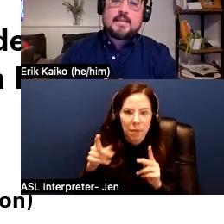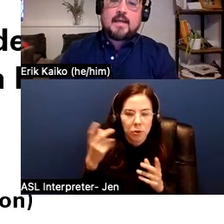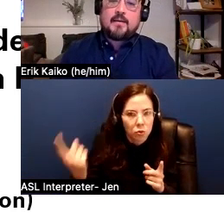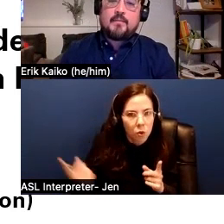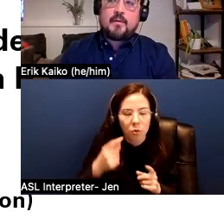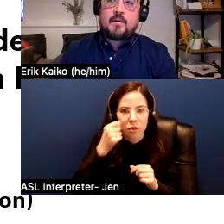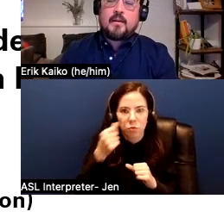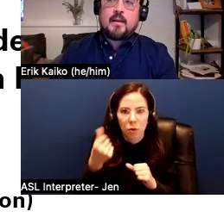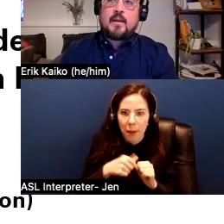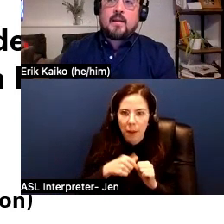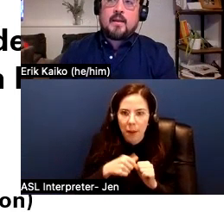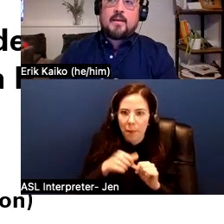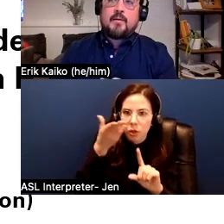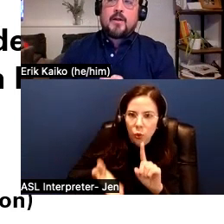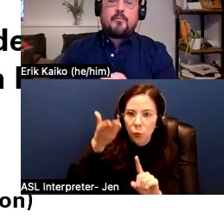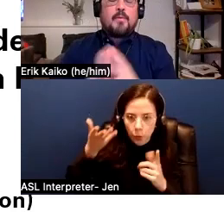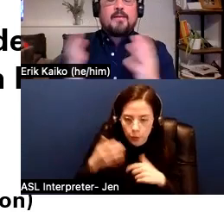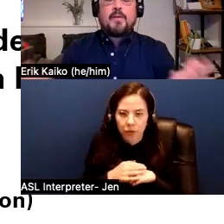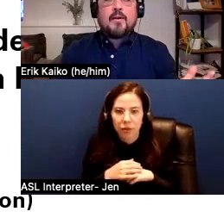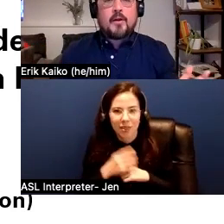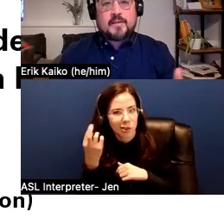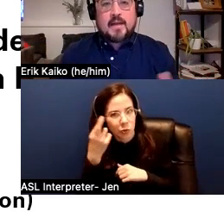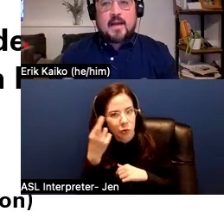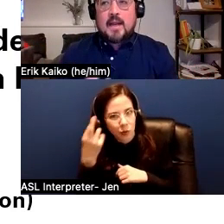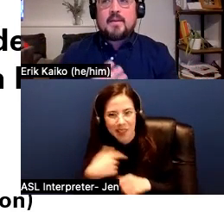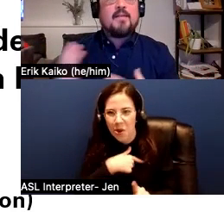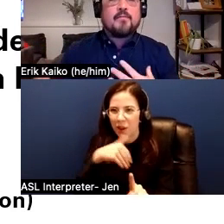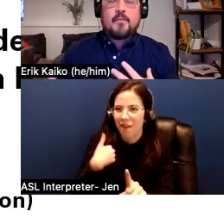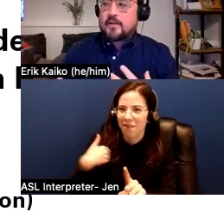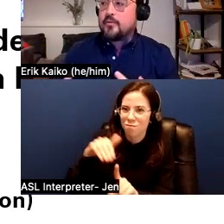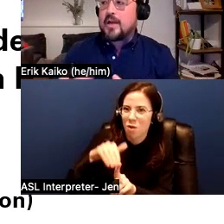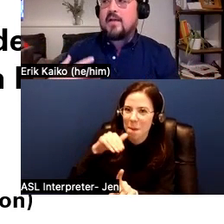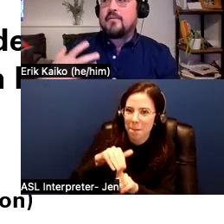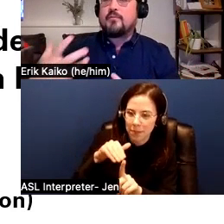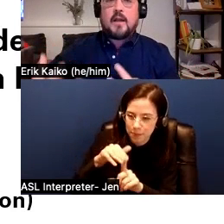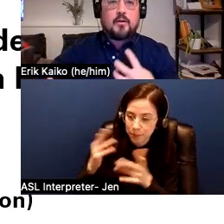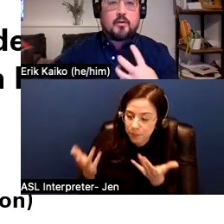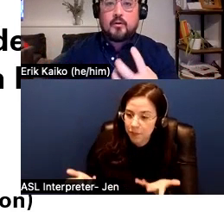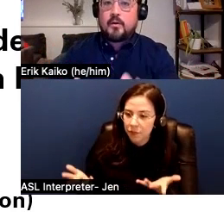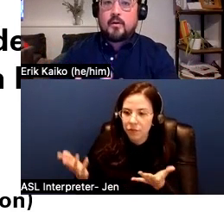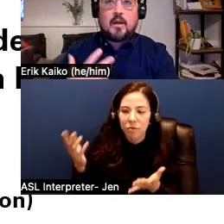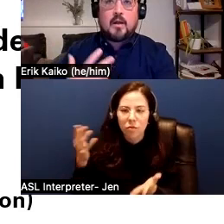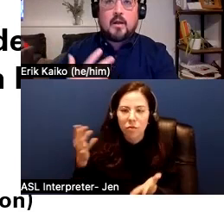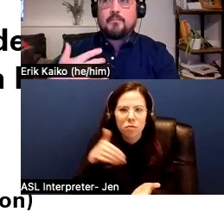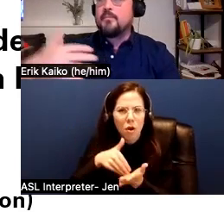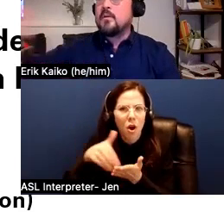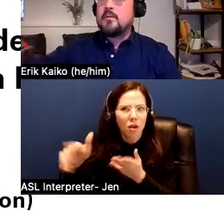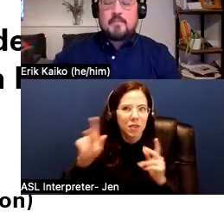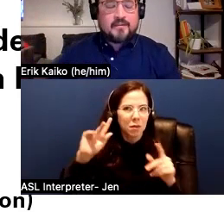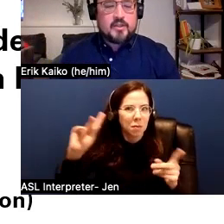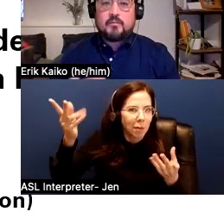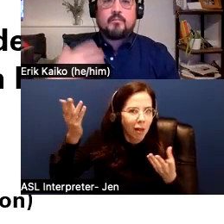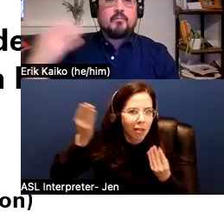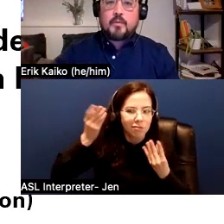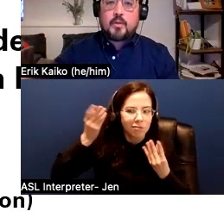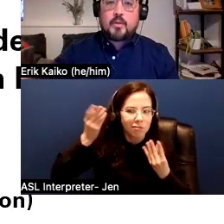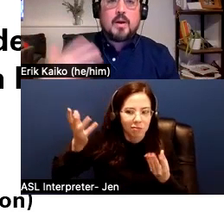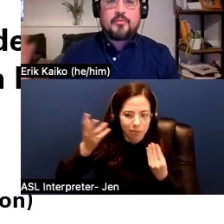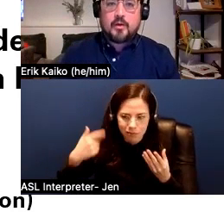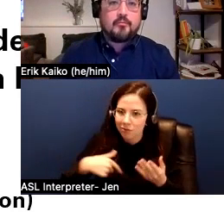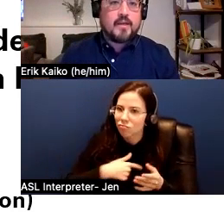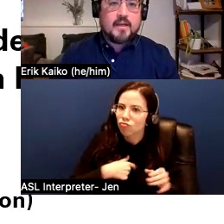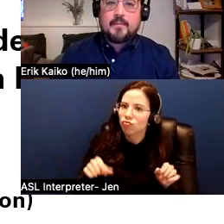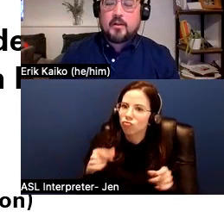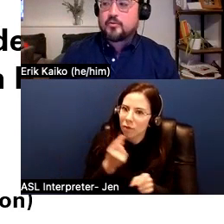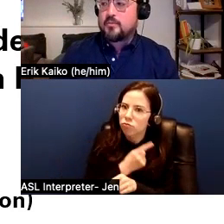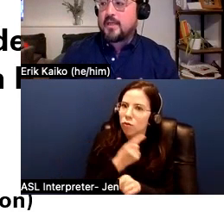And you know, we hear it all the time, even from us who have these regular messaging up there